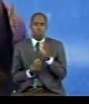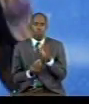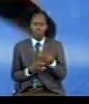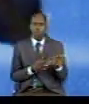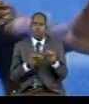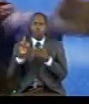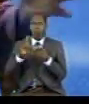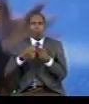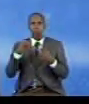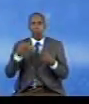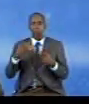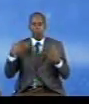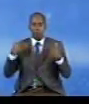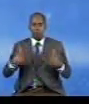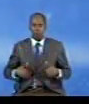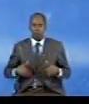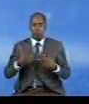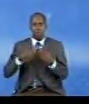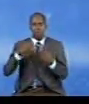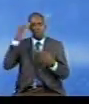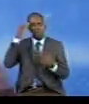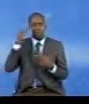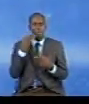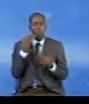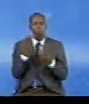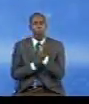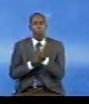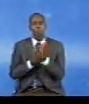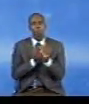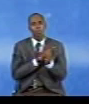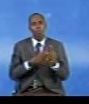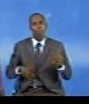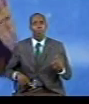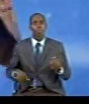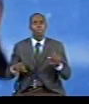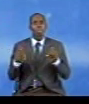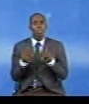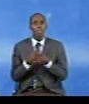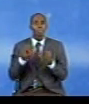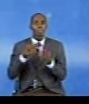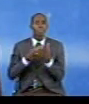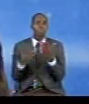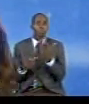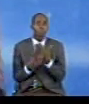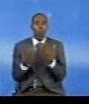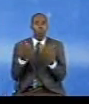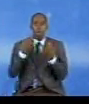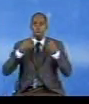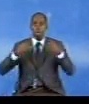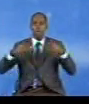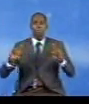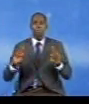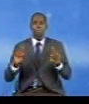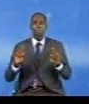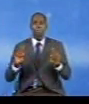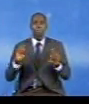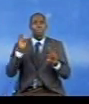body want to fall out of me. Praise the Lord. So as soon the crusade was mentioned,